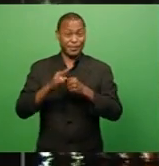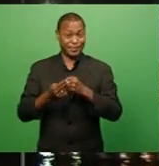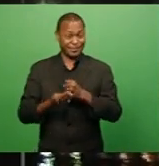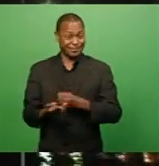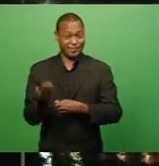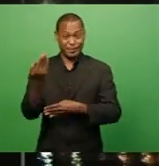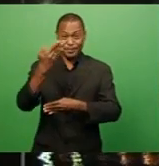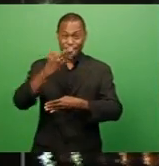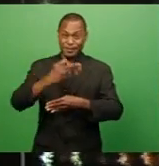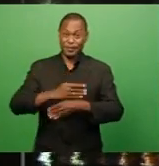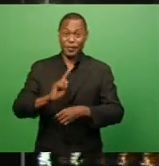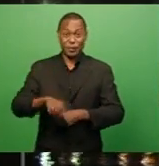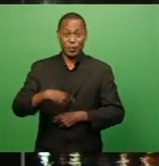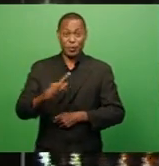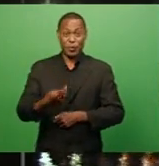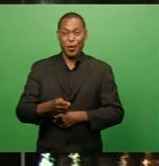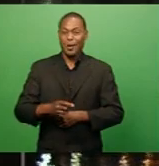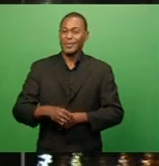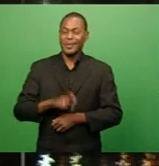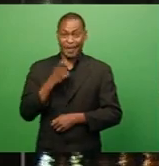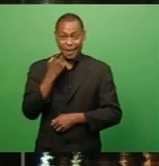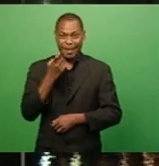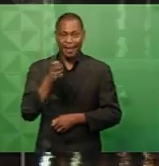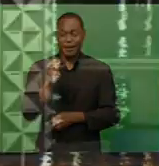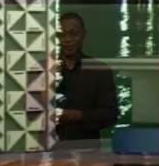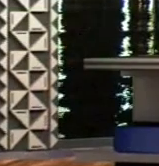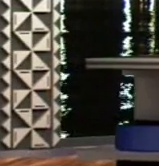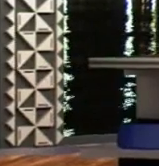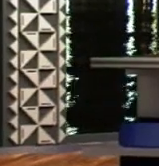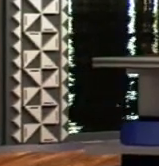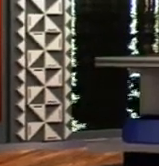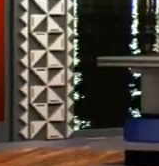this evening. Until tomorrow, take care and Madamanda.